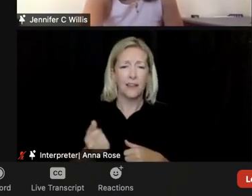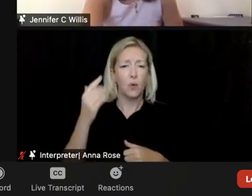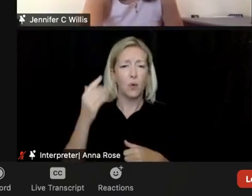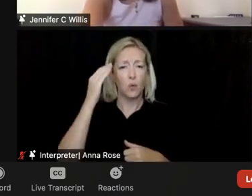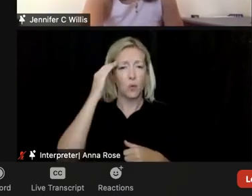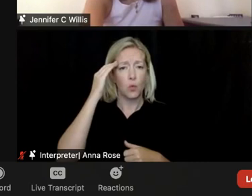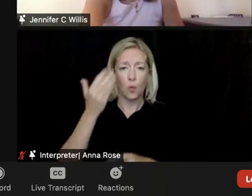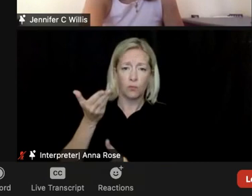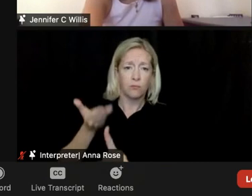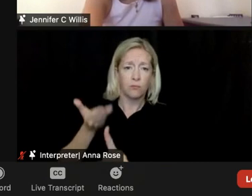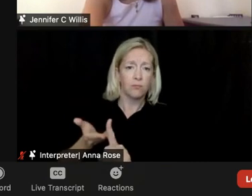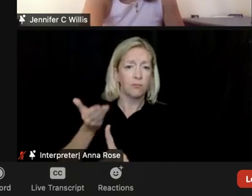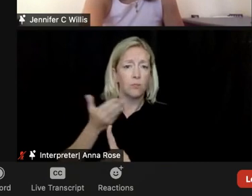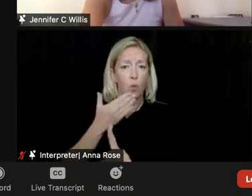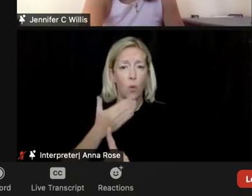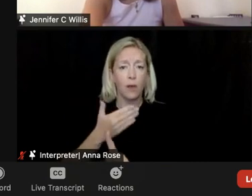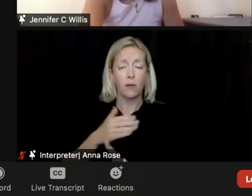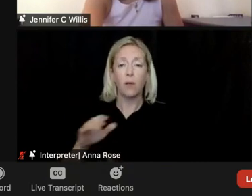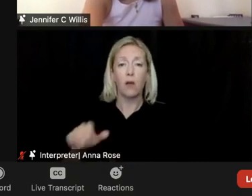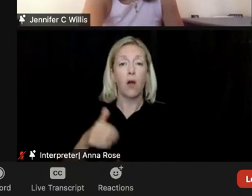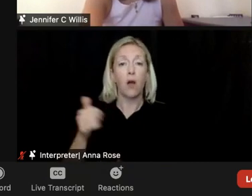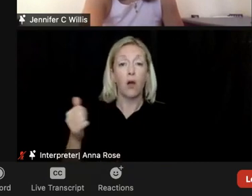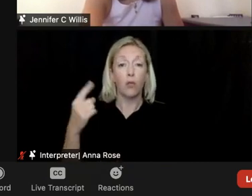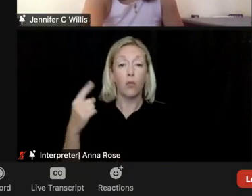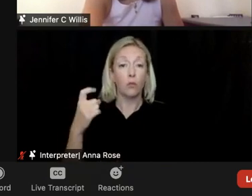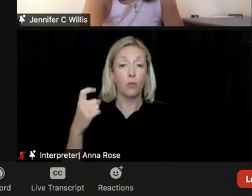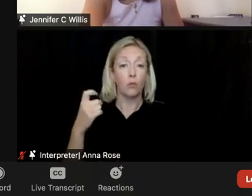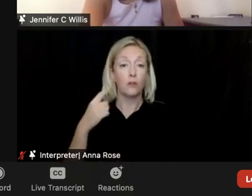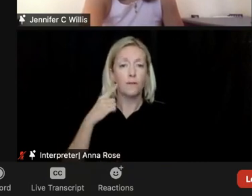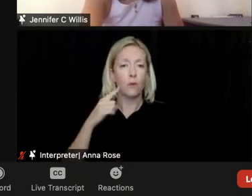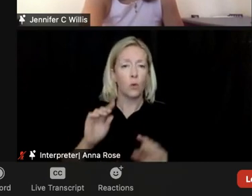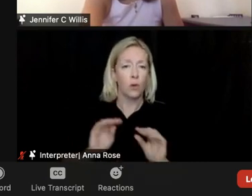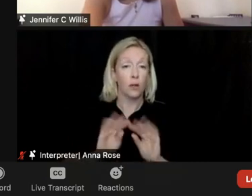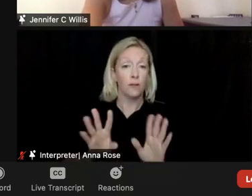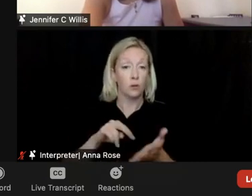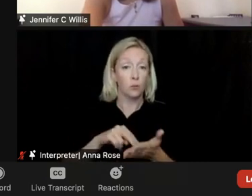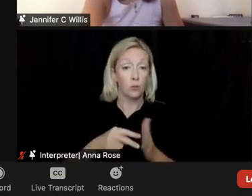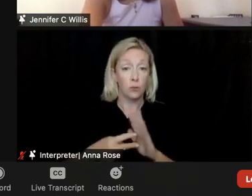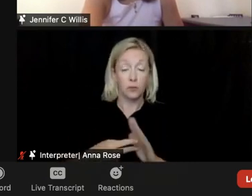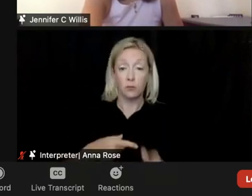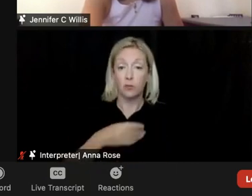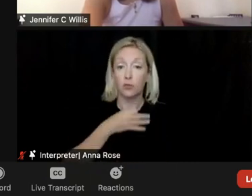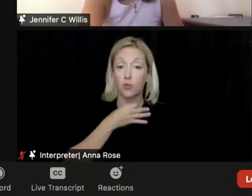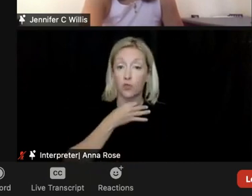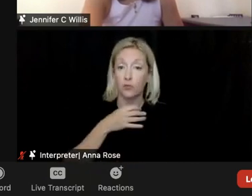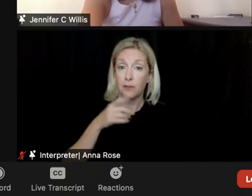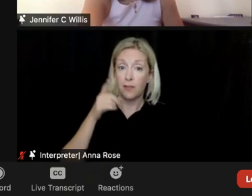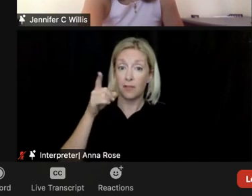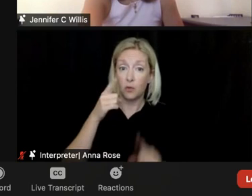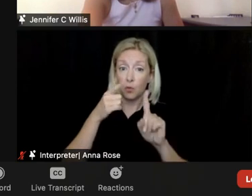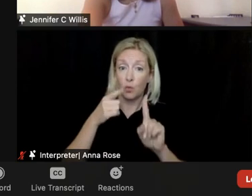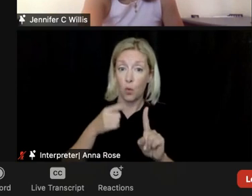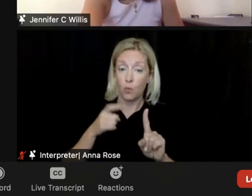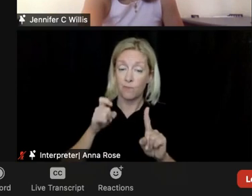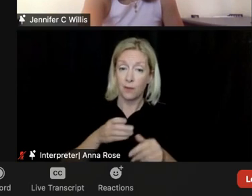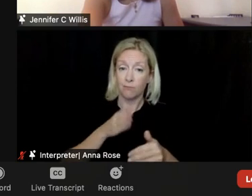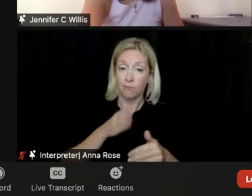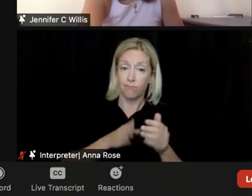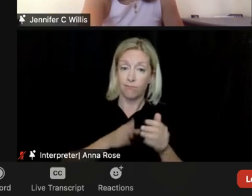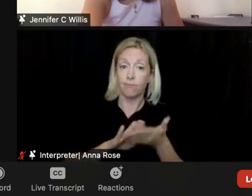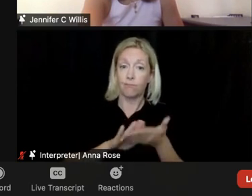the student well. And Cheryl had a great question for clarification. Do you advise that these both need to be completed